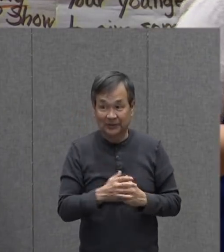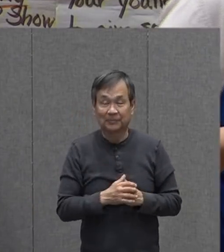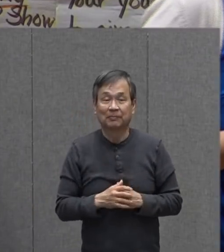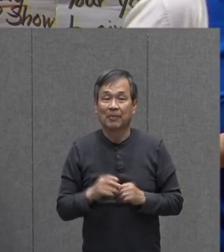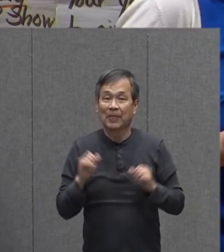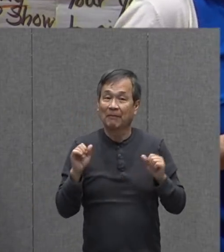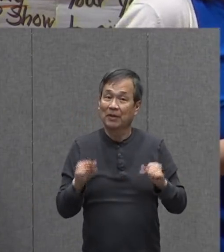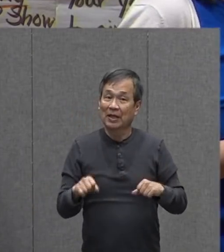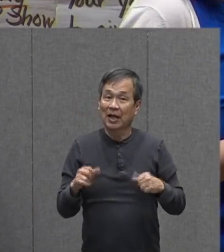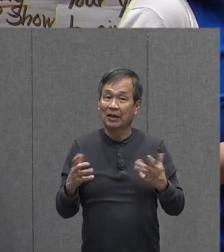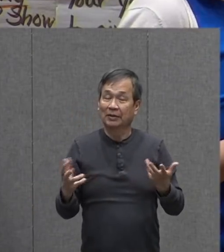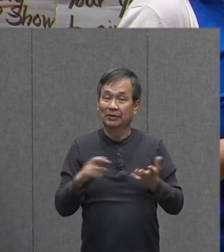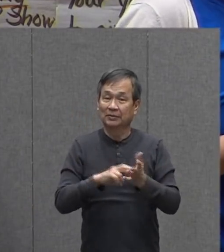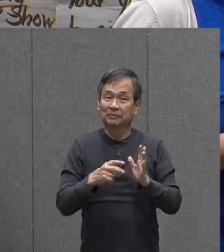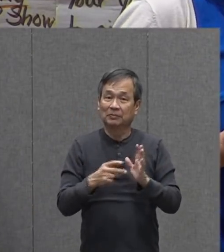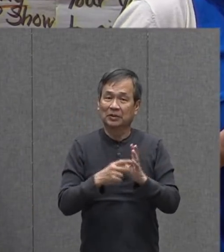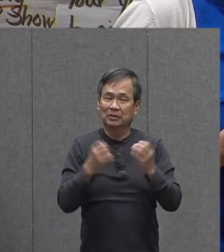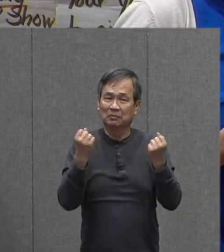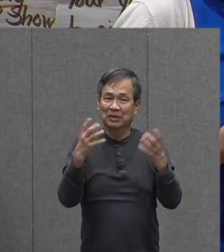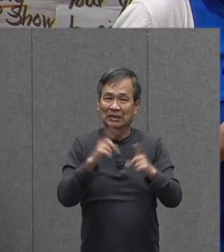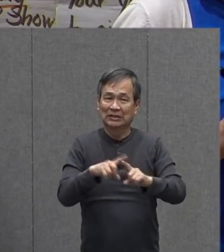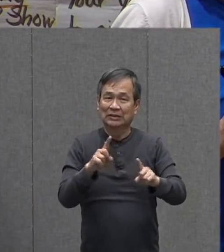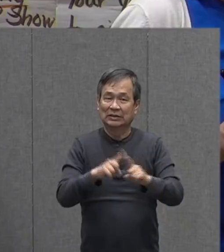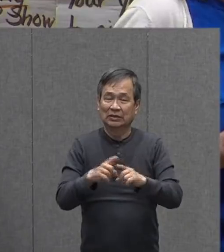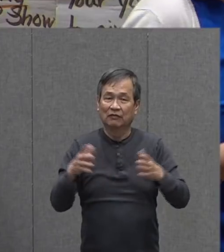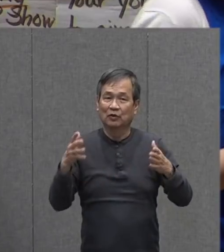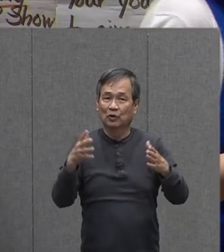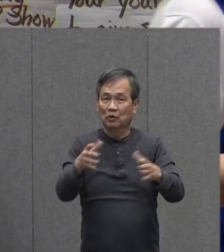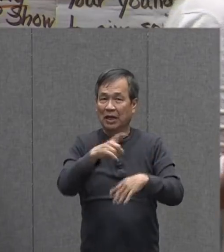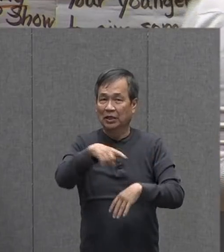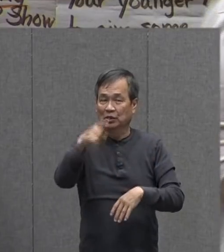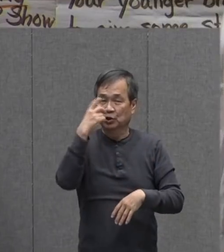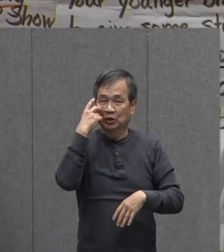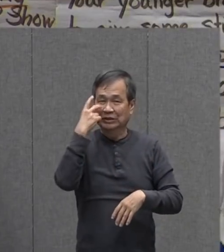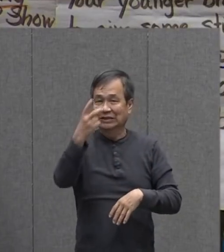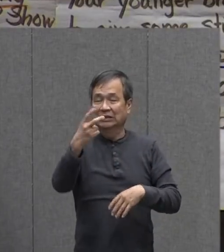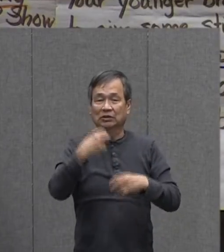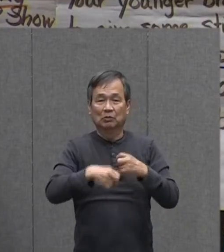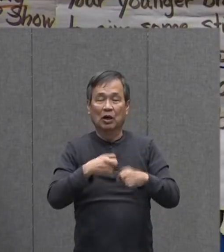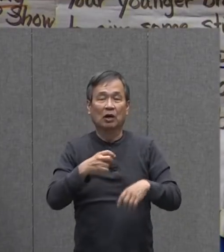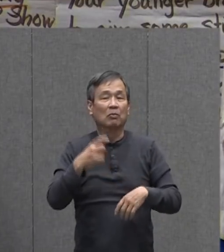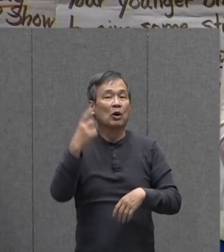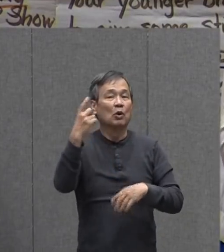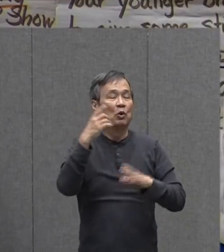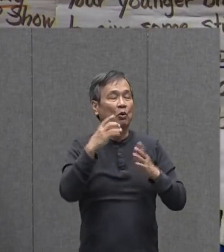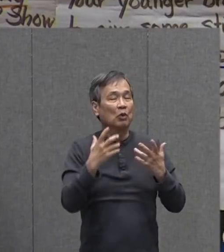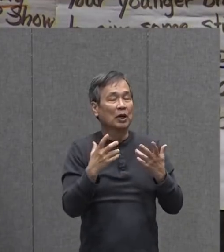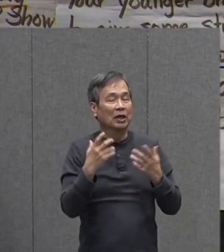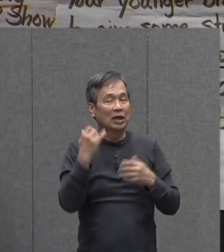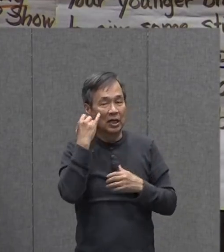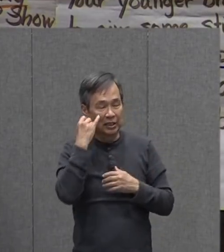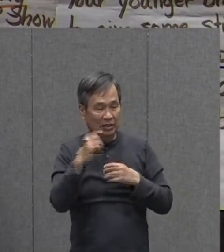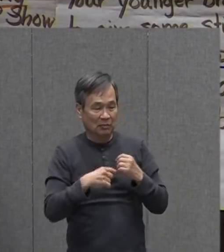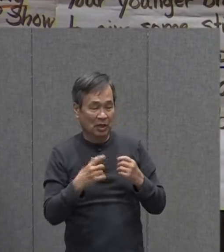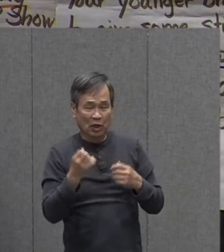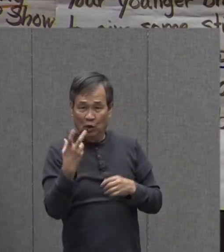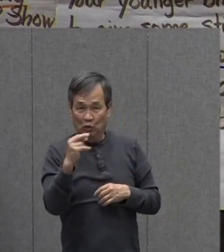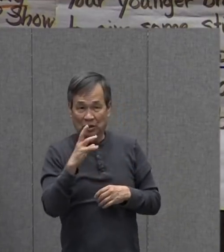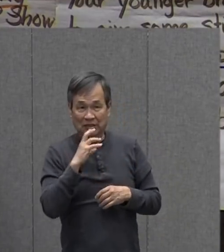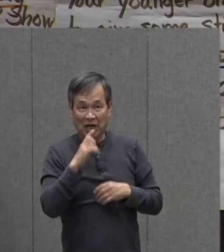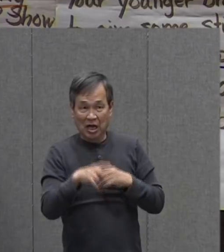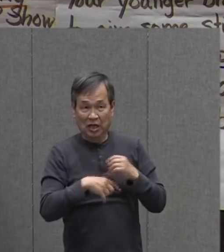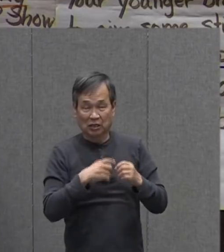about multiplication. The first thing that we're going to do is I would like you, if you haven't already